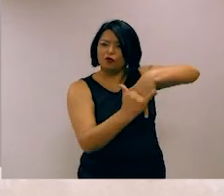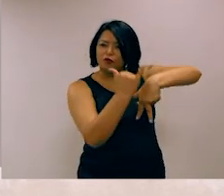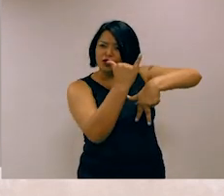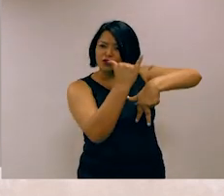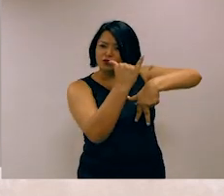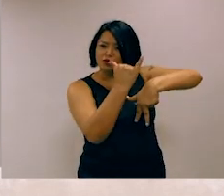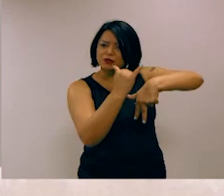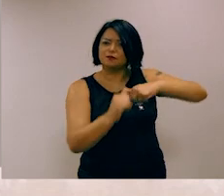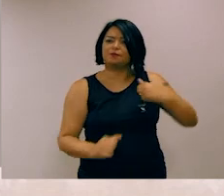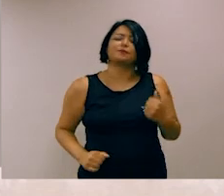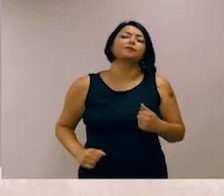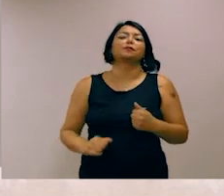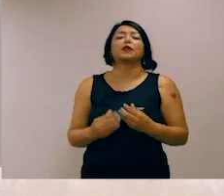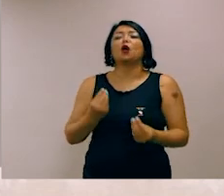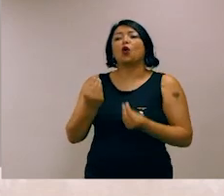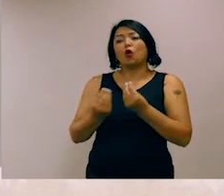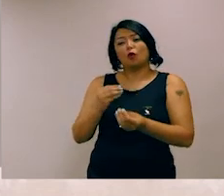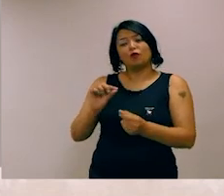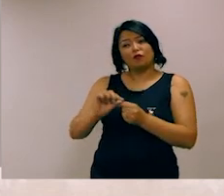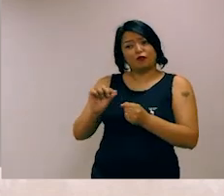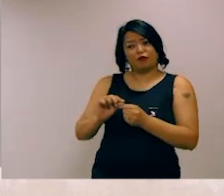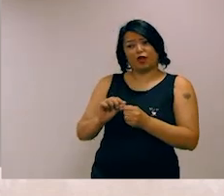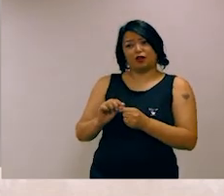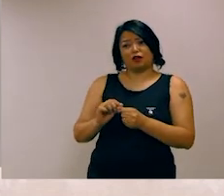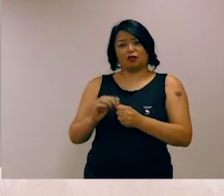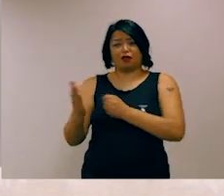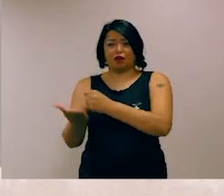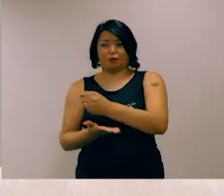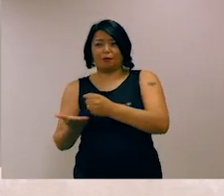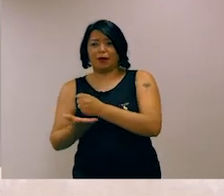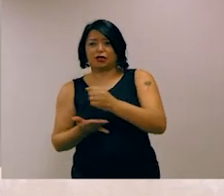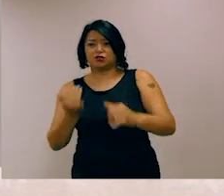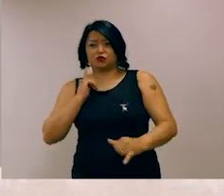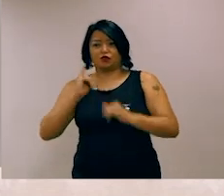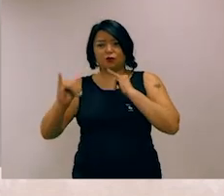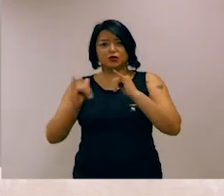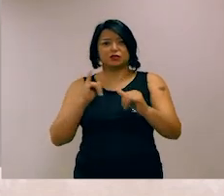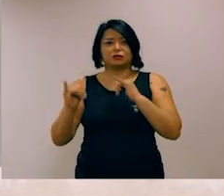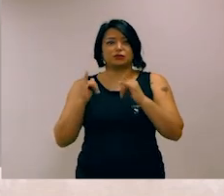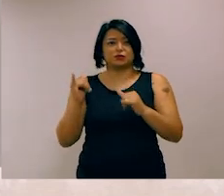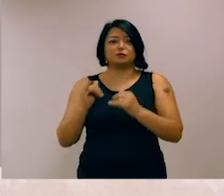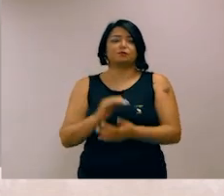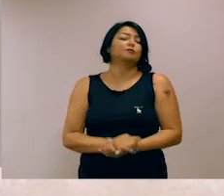So initially, how did we do this database? This database was